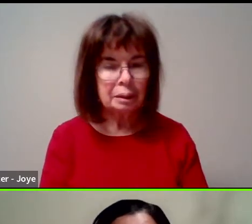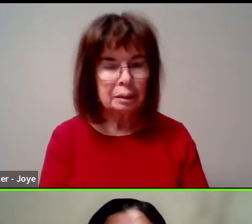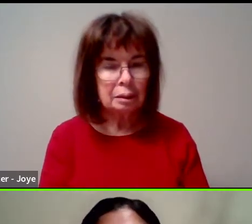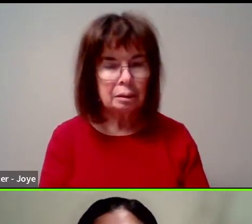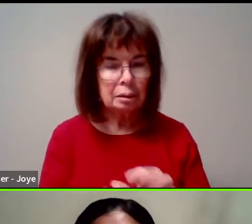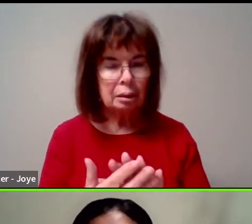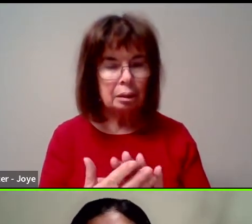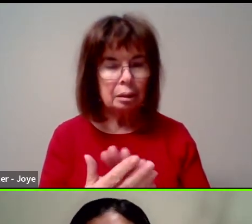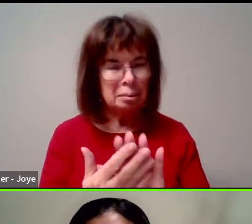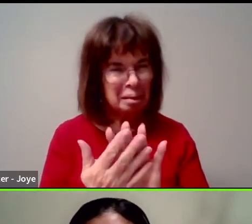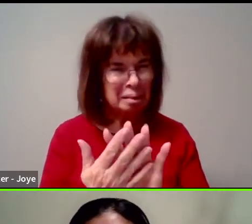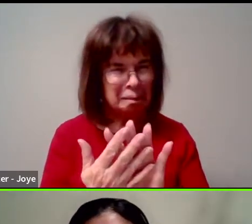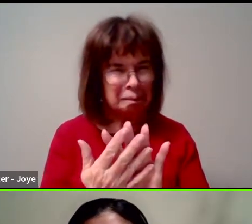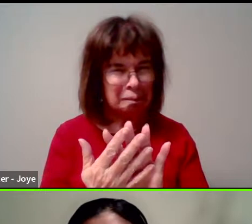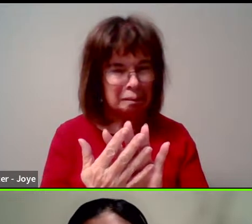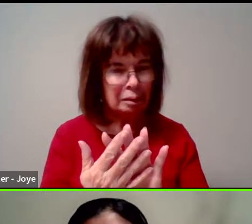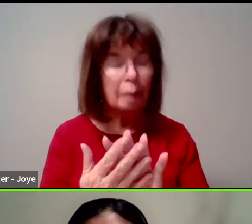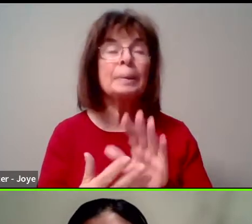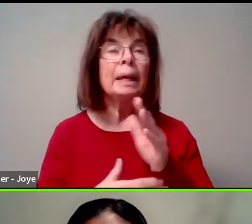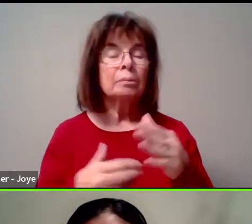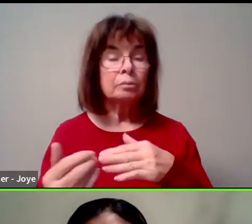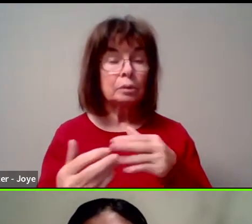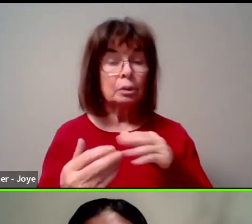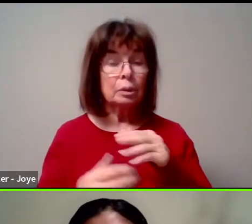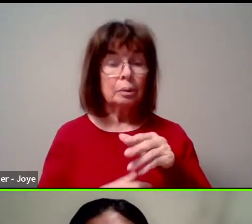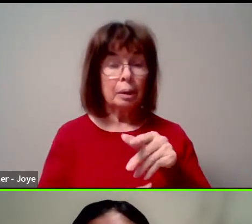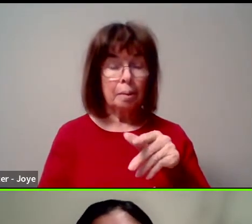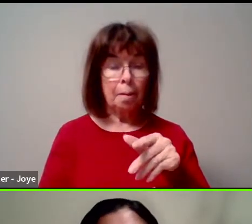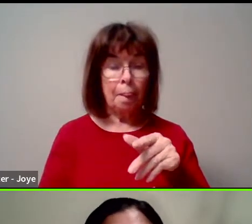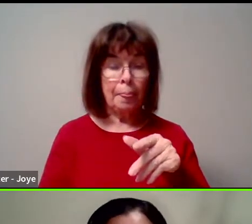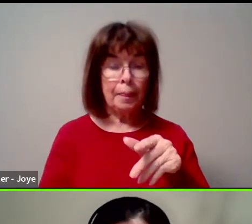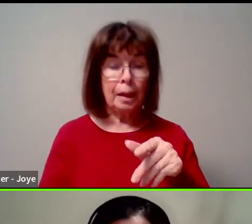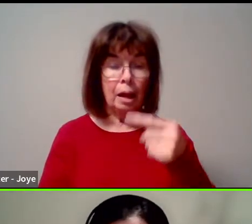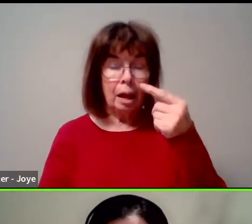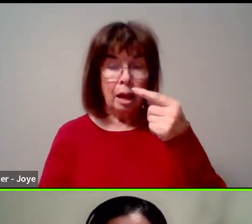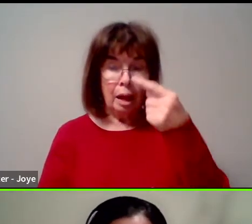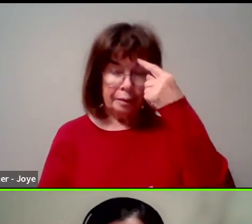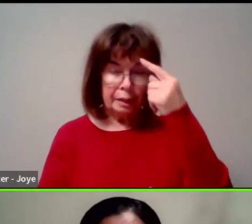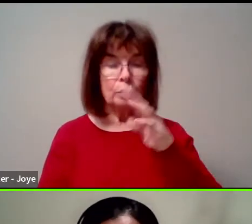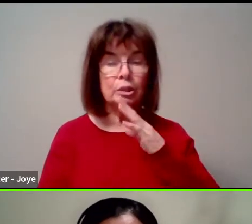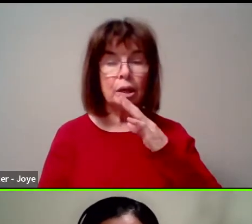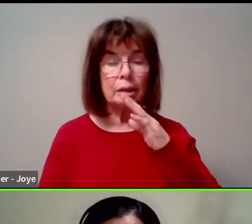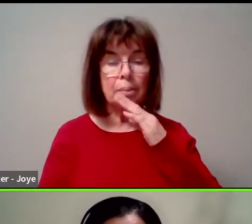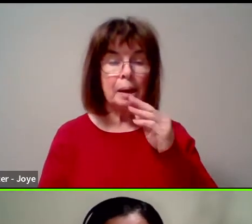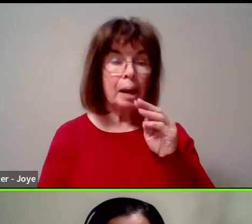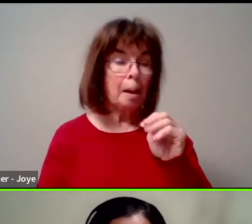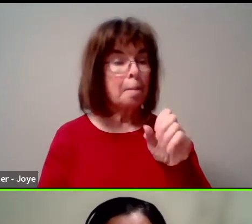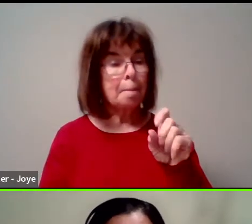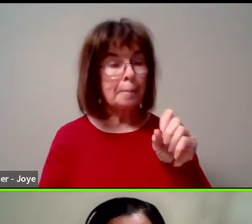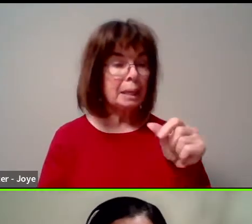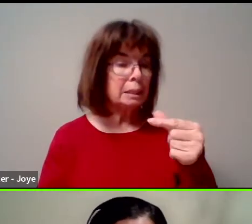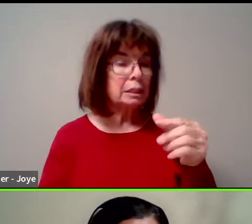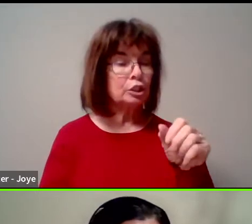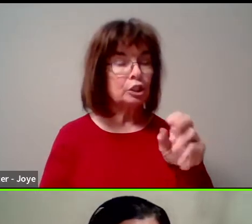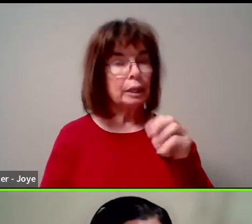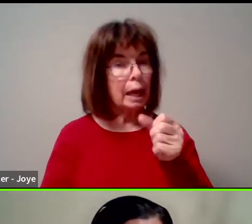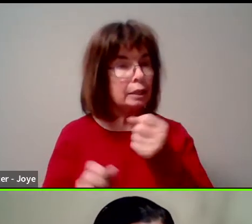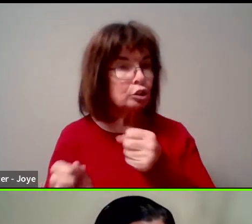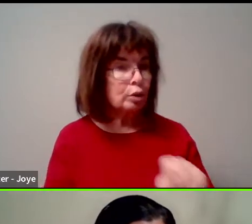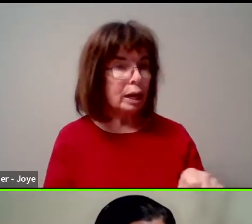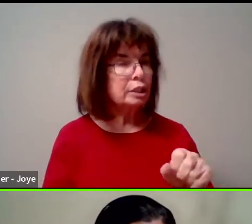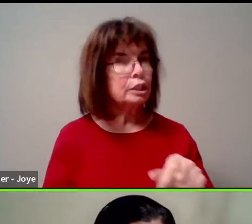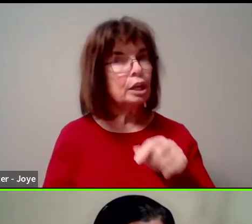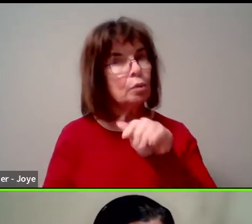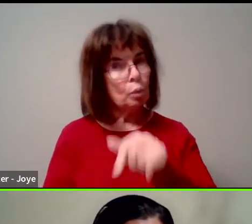promotoras. And so, I think if we're talking about messaging and messaging strategies, I think it was very